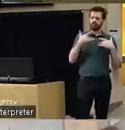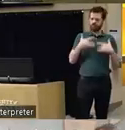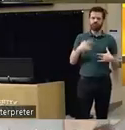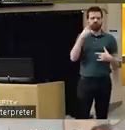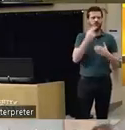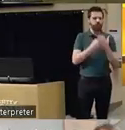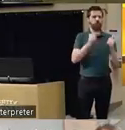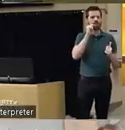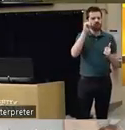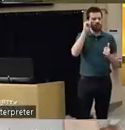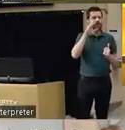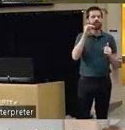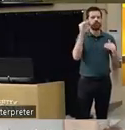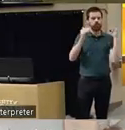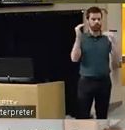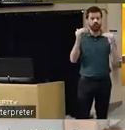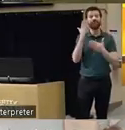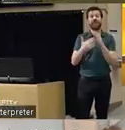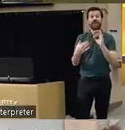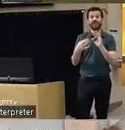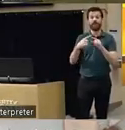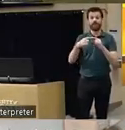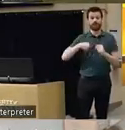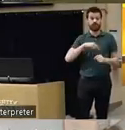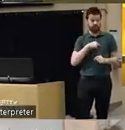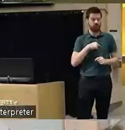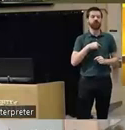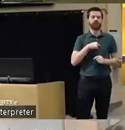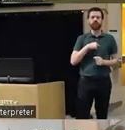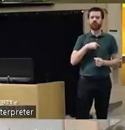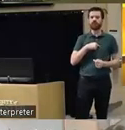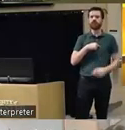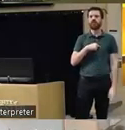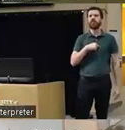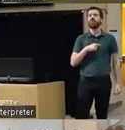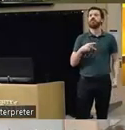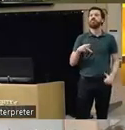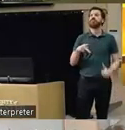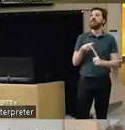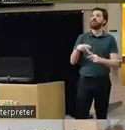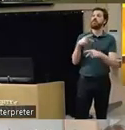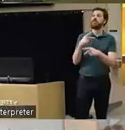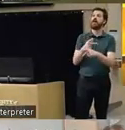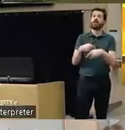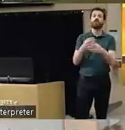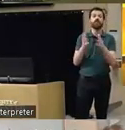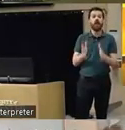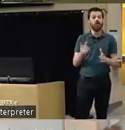that we get is that, you know, the primary care providers feel quite